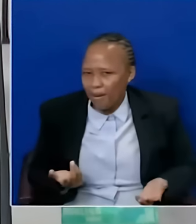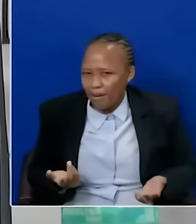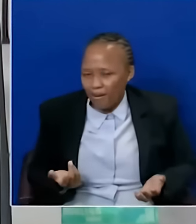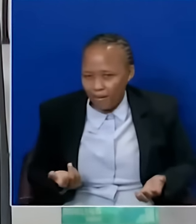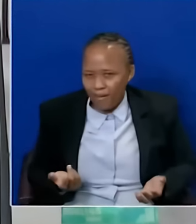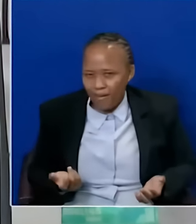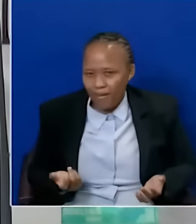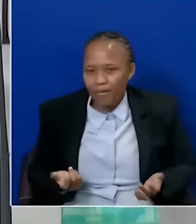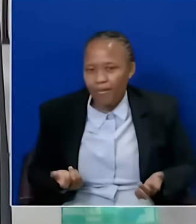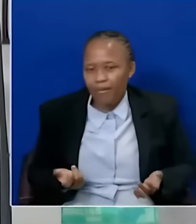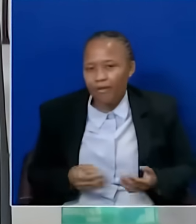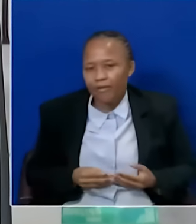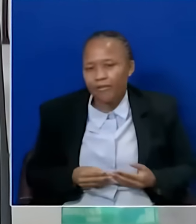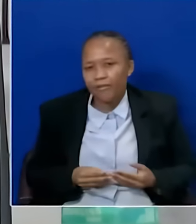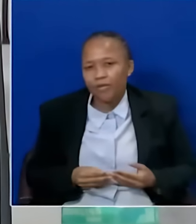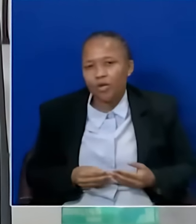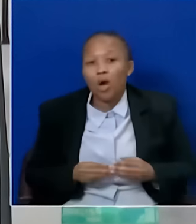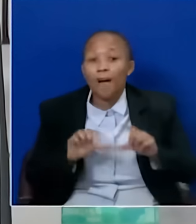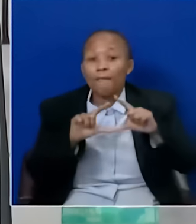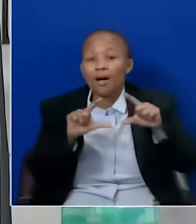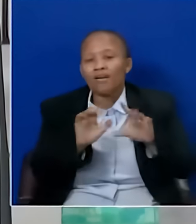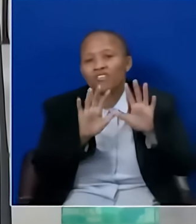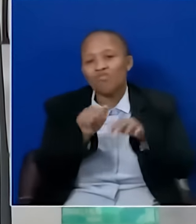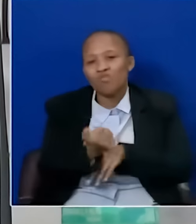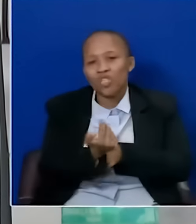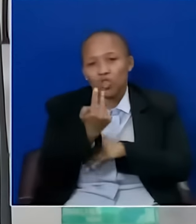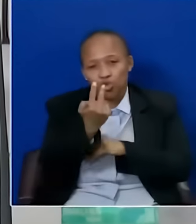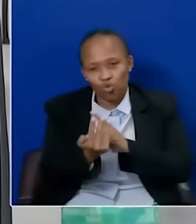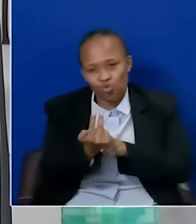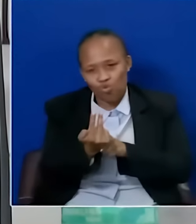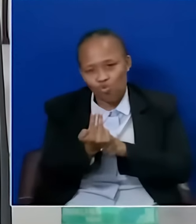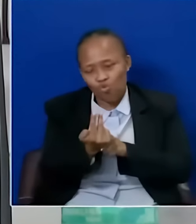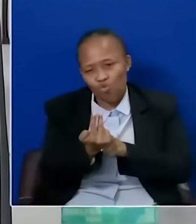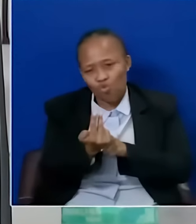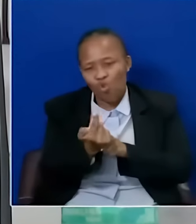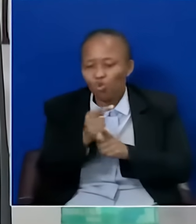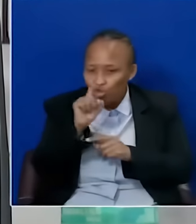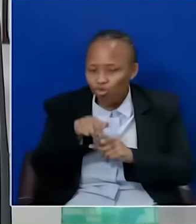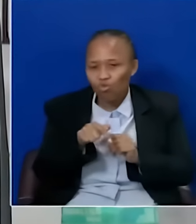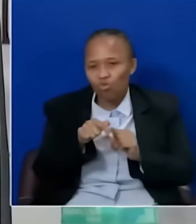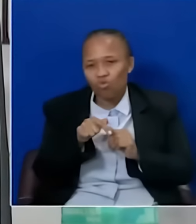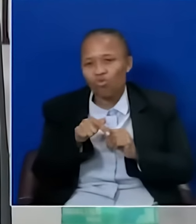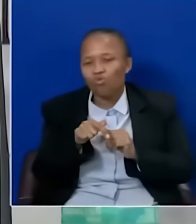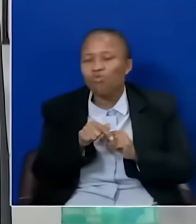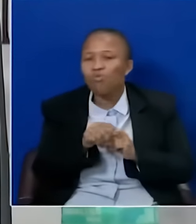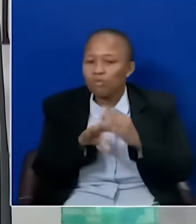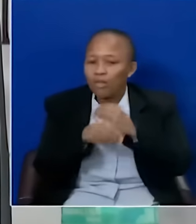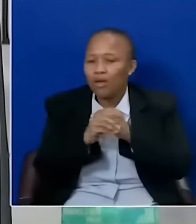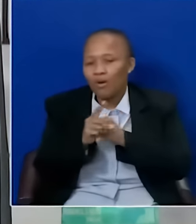on paragraph 10.2, it was supposed to be 4.9 as opposed